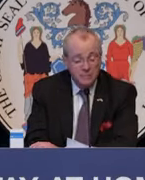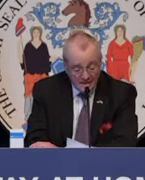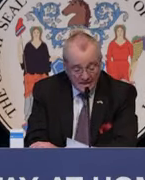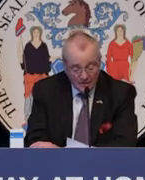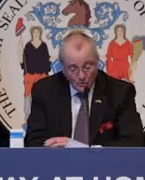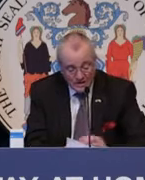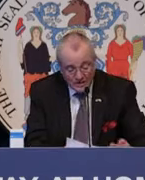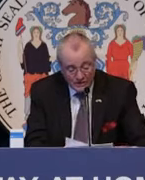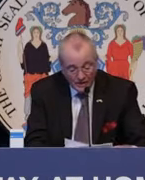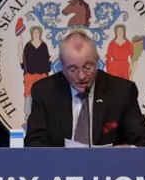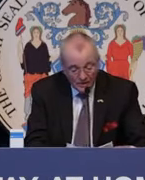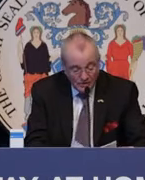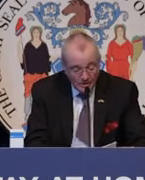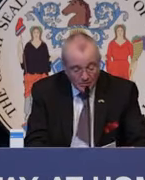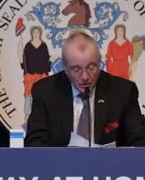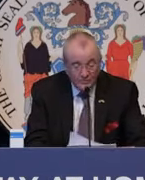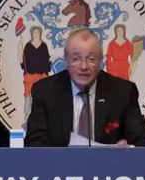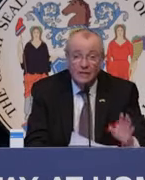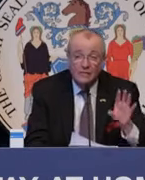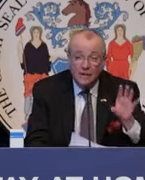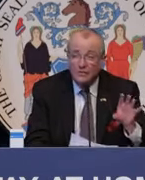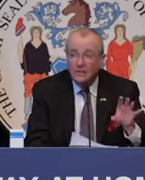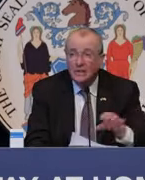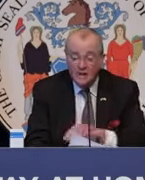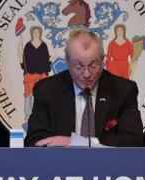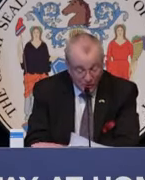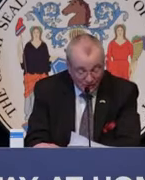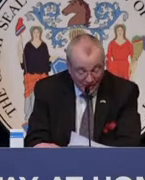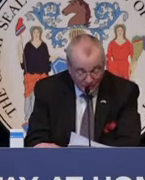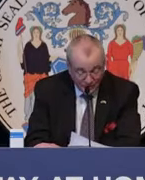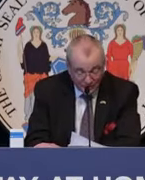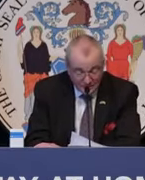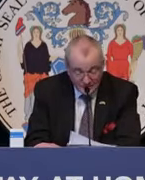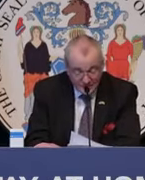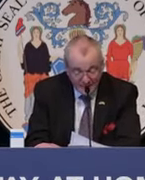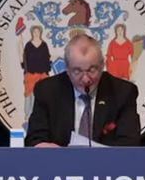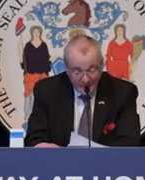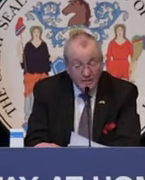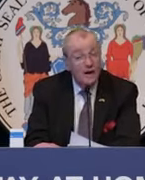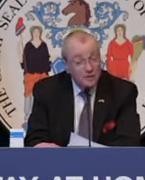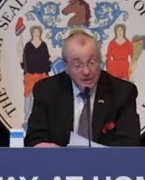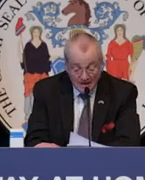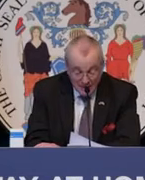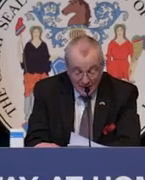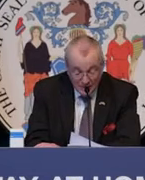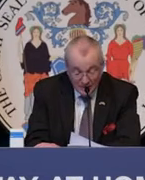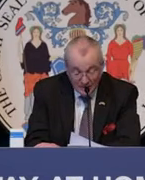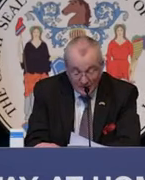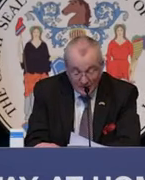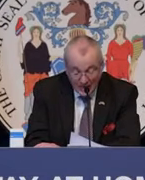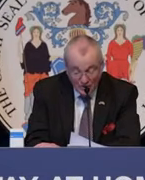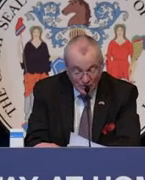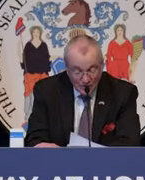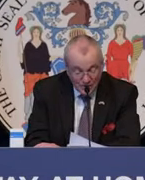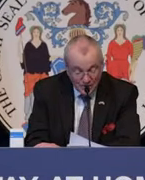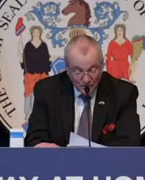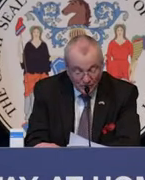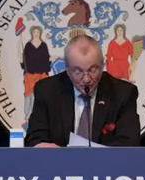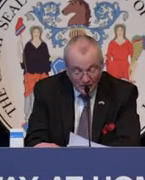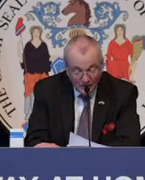every penny to the residents who need it most, and that's just a few examples. On the other side of the Capitol, in the